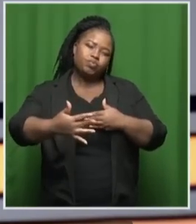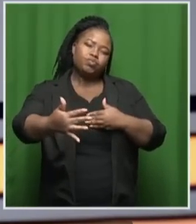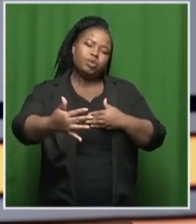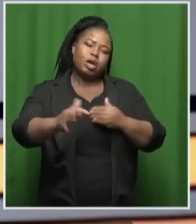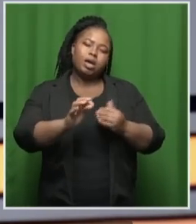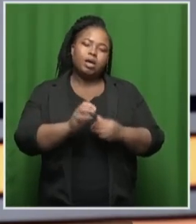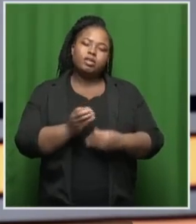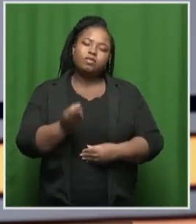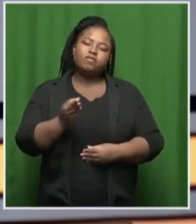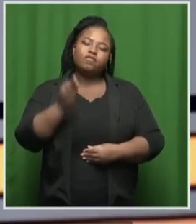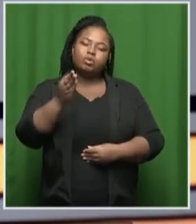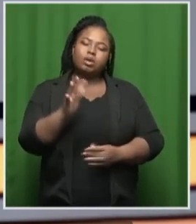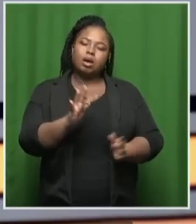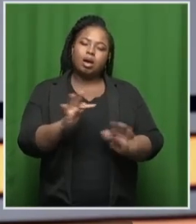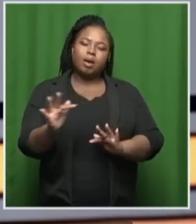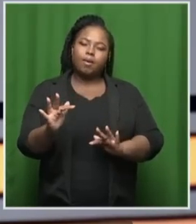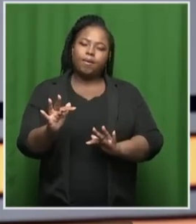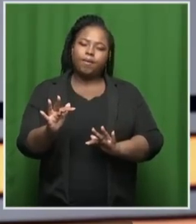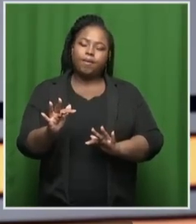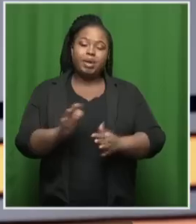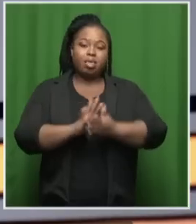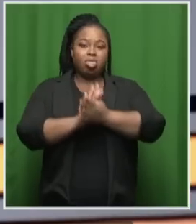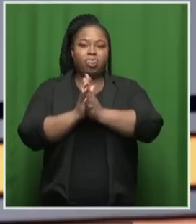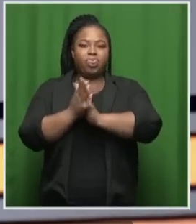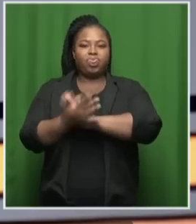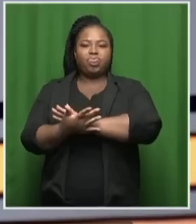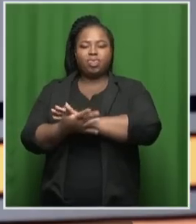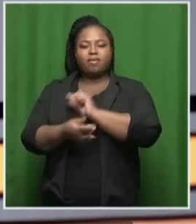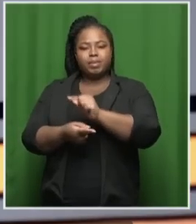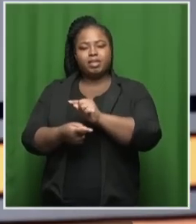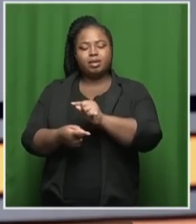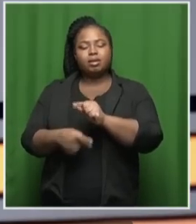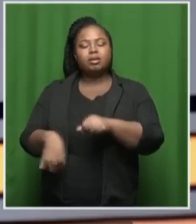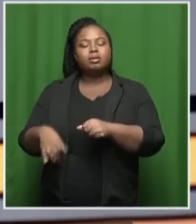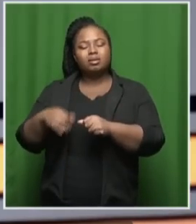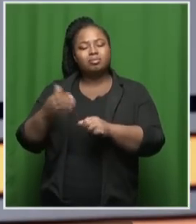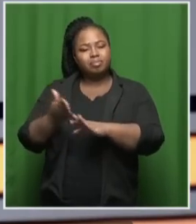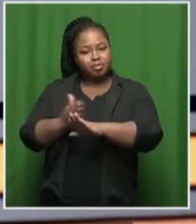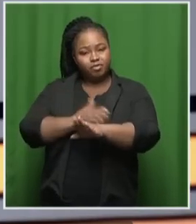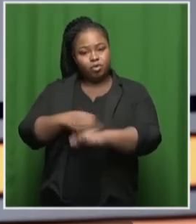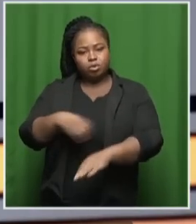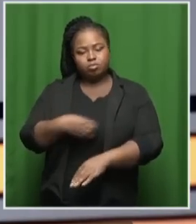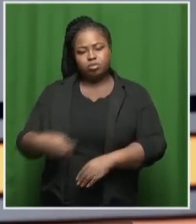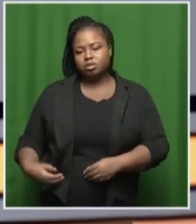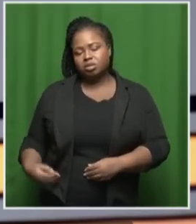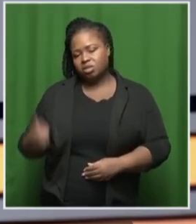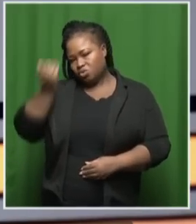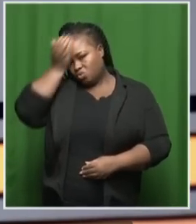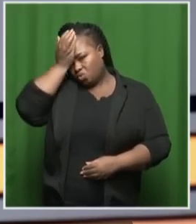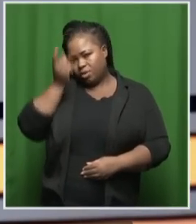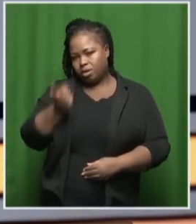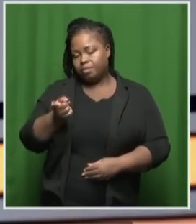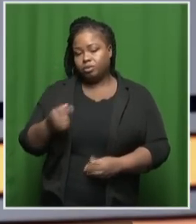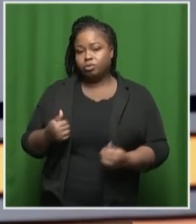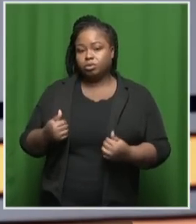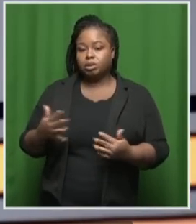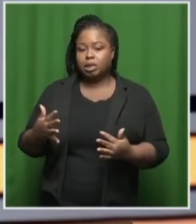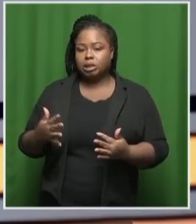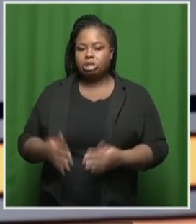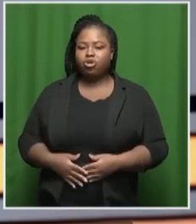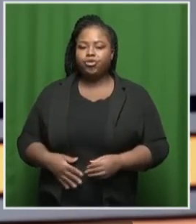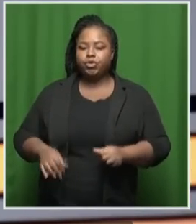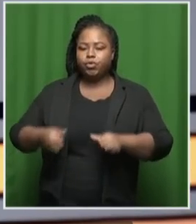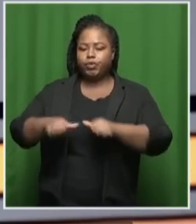ultimate decay under the former President Jacob Zuma. But we don't sort of start our tracking